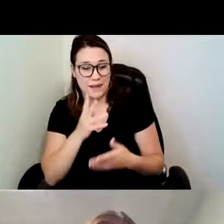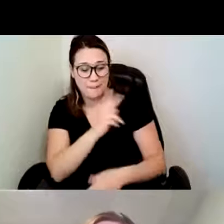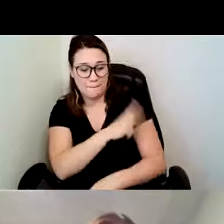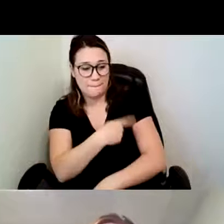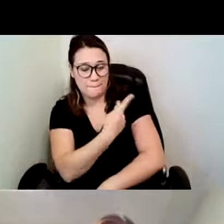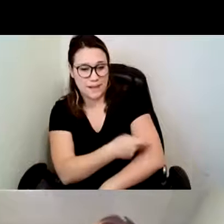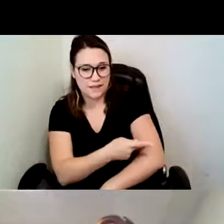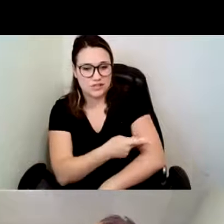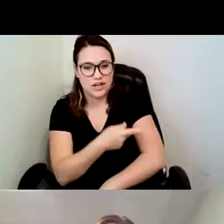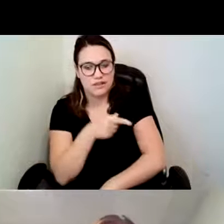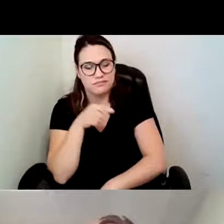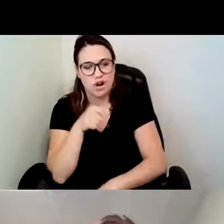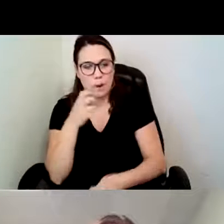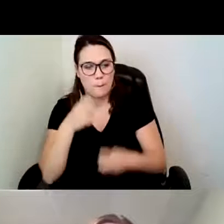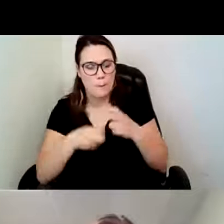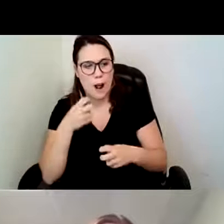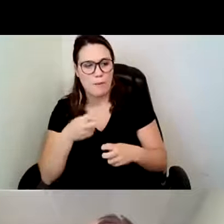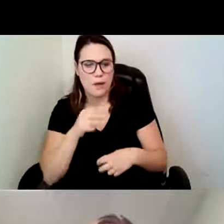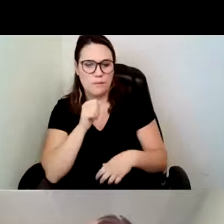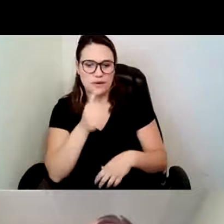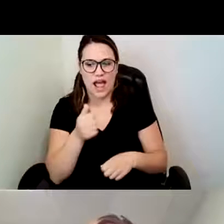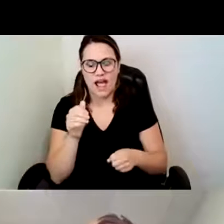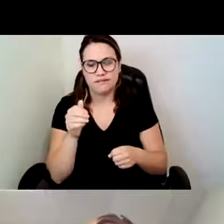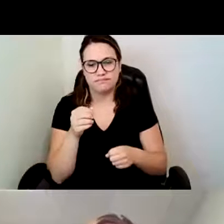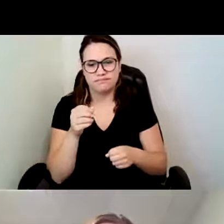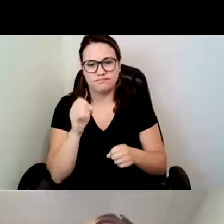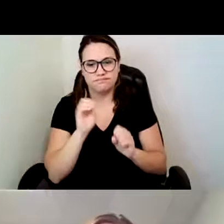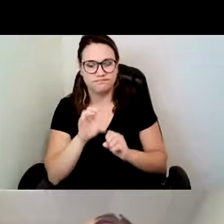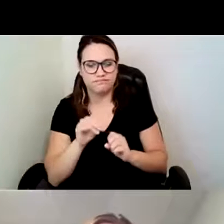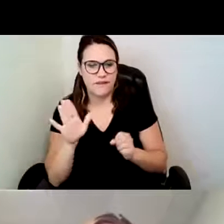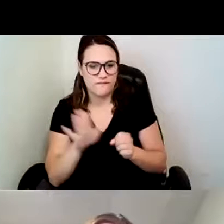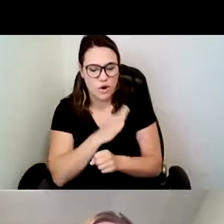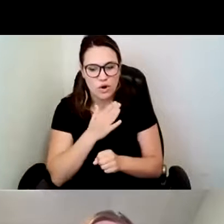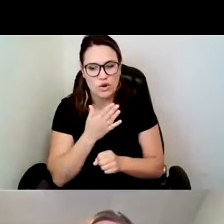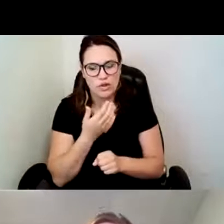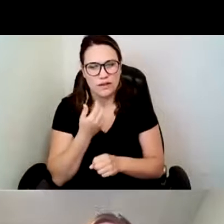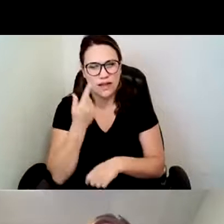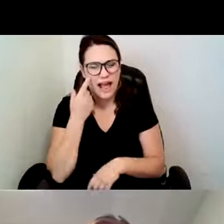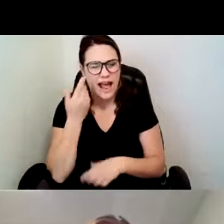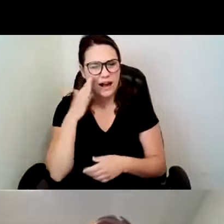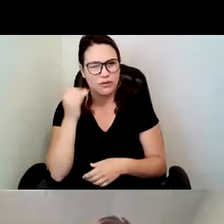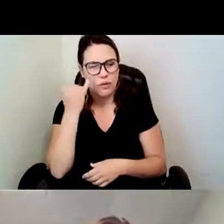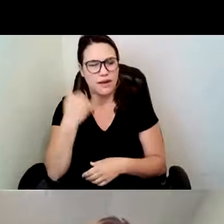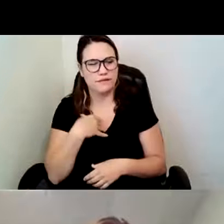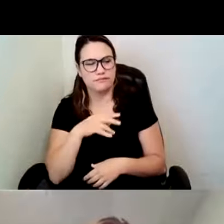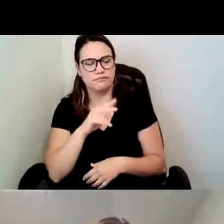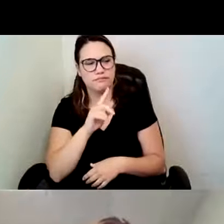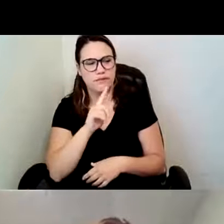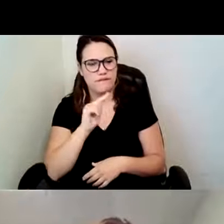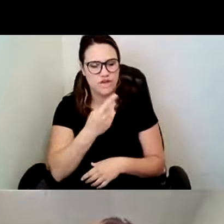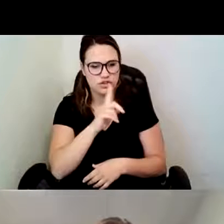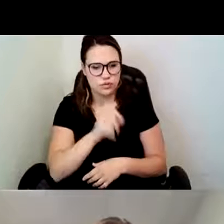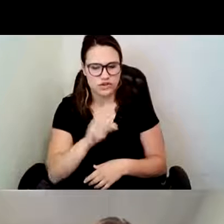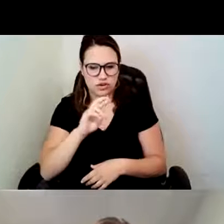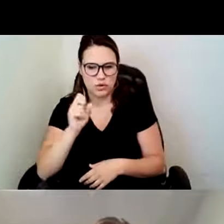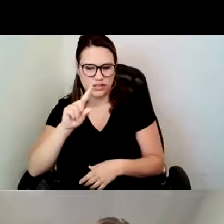use at first. Mm-hmm. Or that could be answering that second question as well, in terms of the initial suspicion